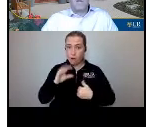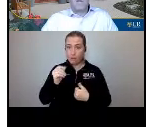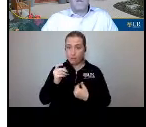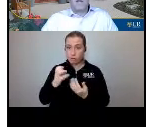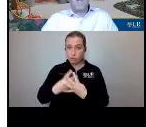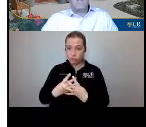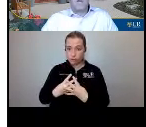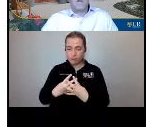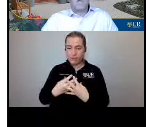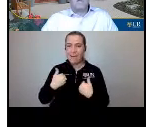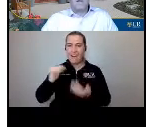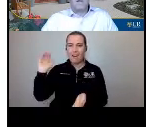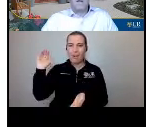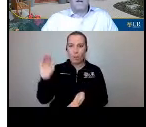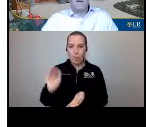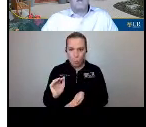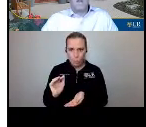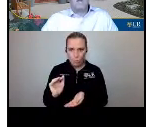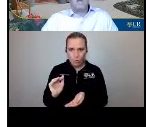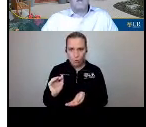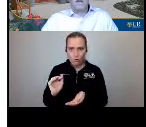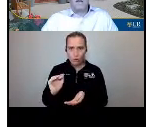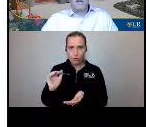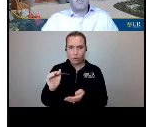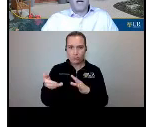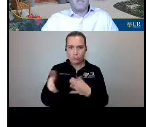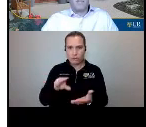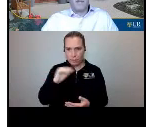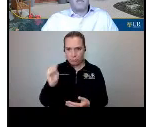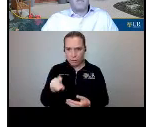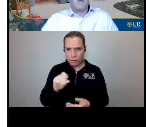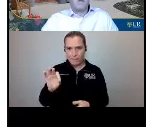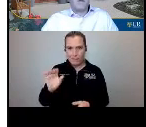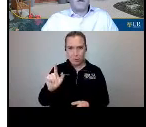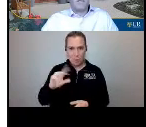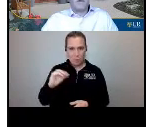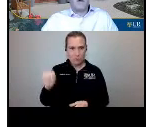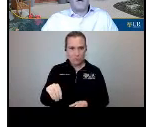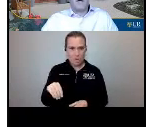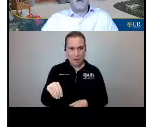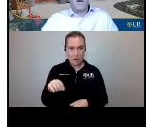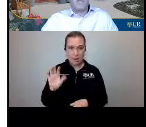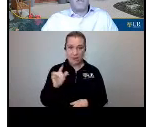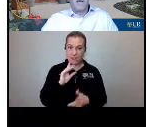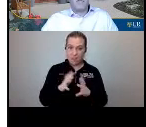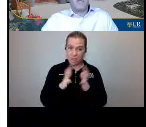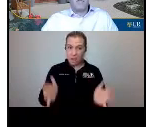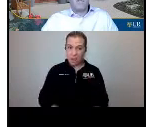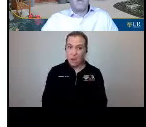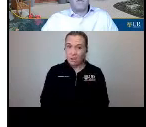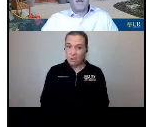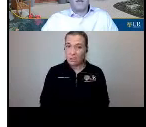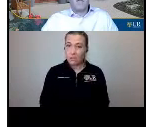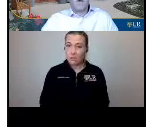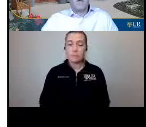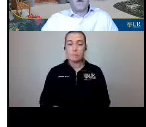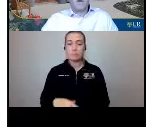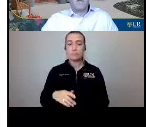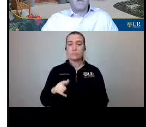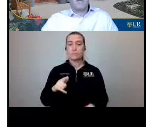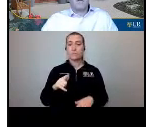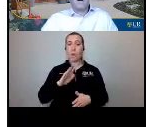lung cancer mortality of 20%. So that kind of shocked people. That's a pretty big number. And they also had reduced mortality of